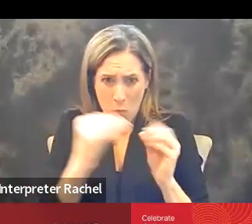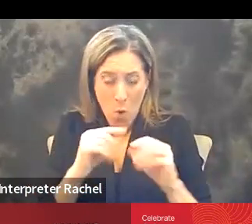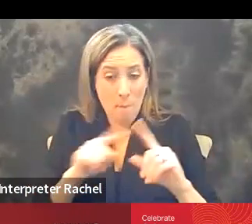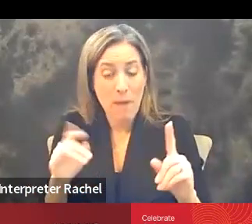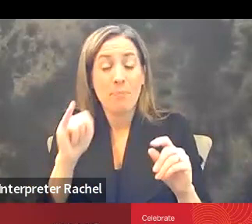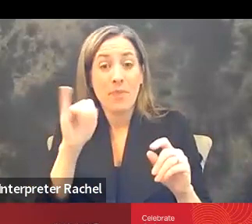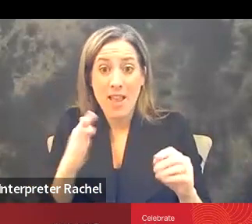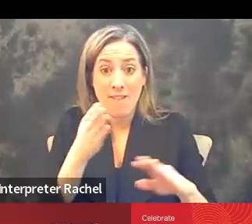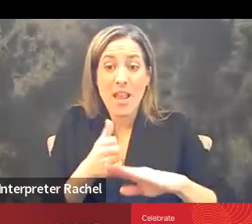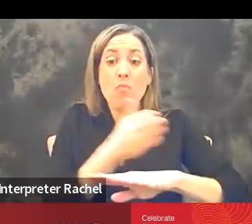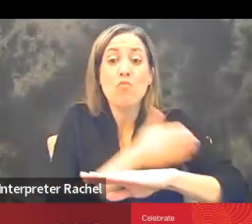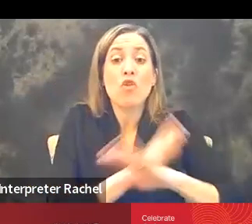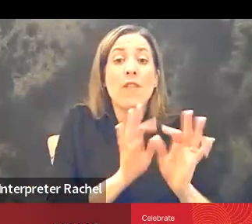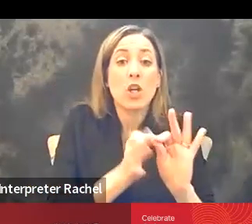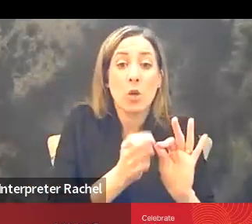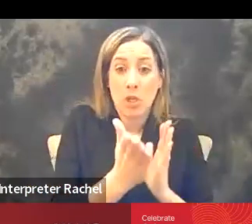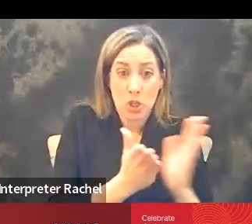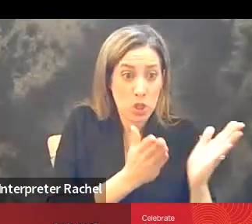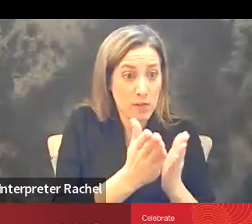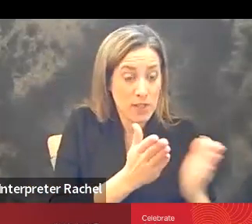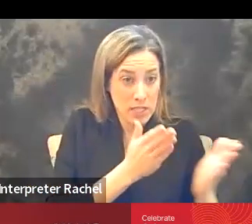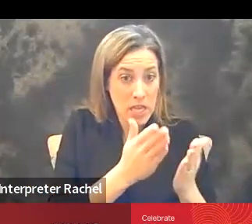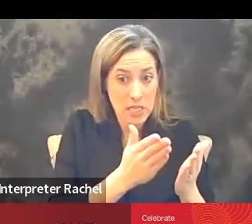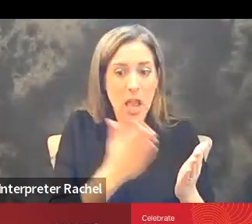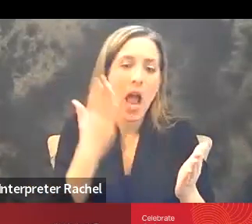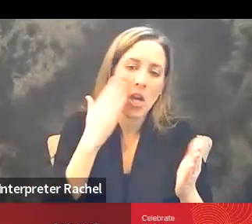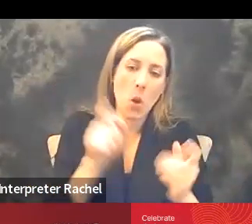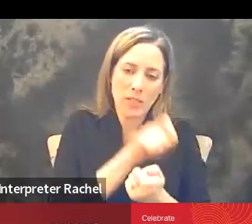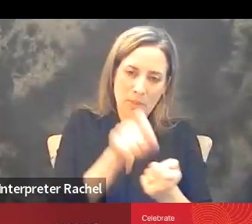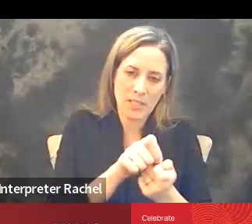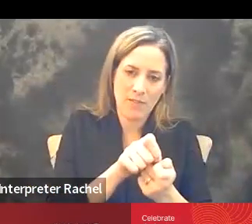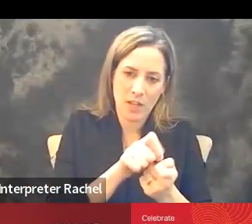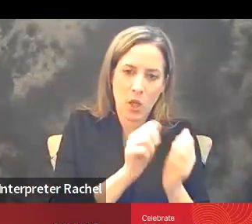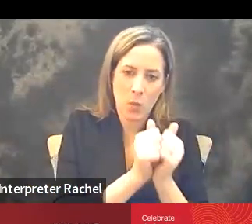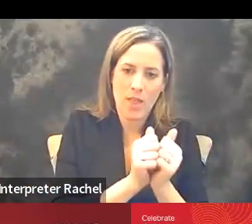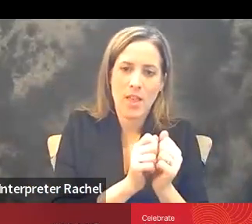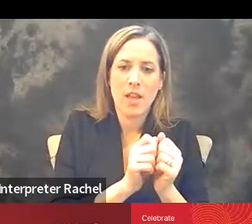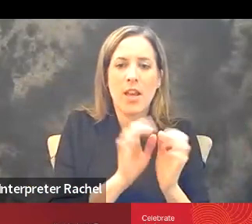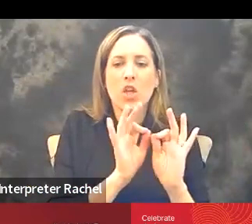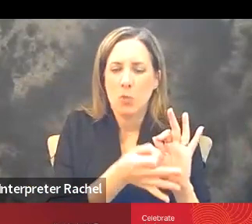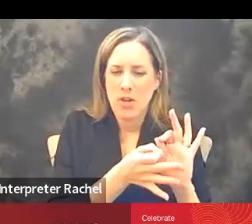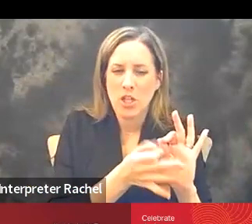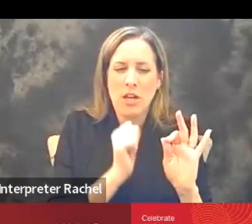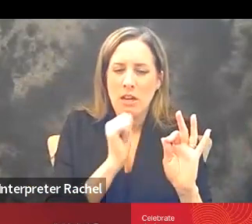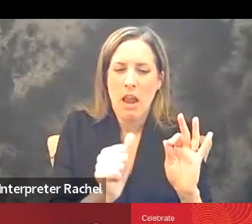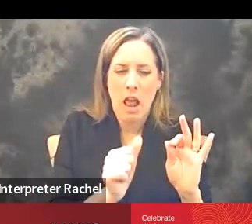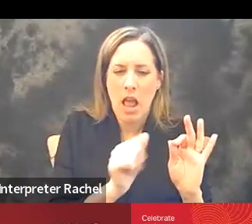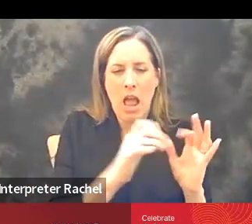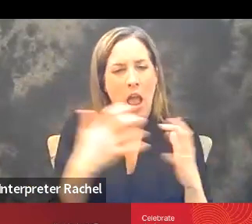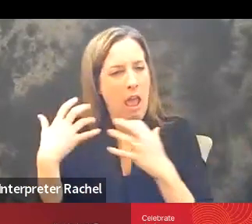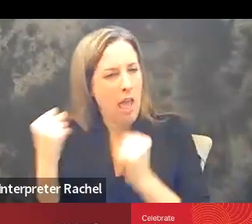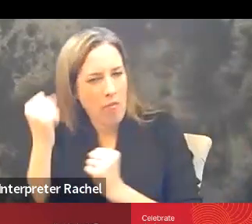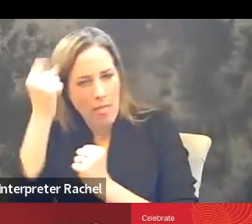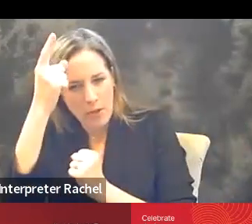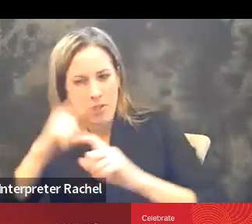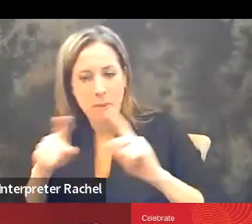you know, interpretation services, right? And I know it specifically with regard to interpretation and not just even necessarily health literacy, then